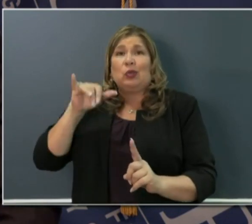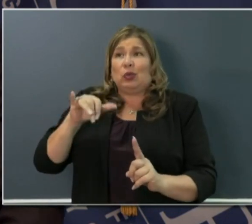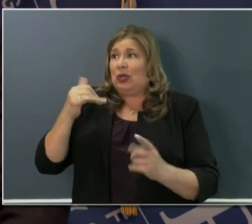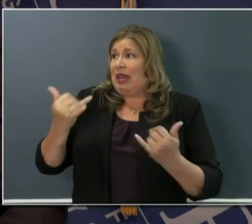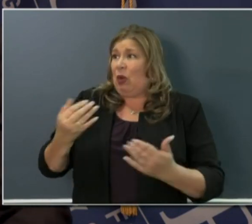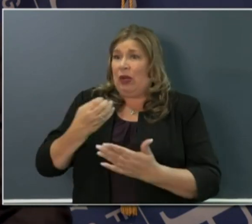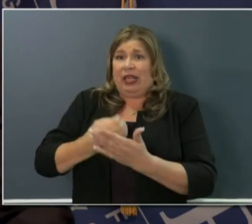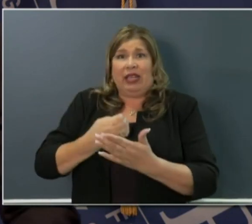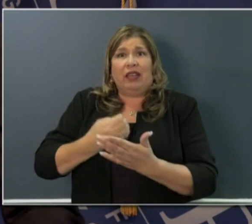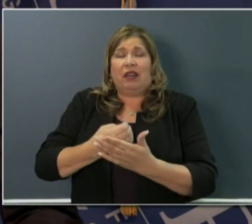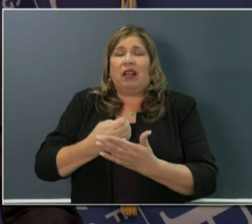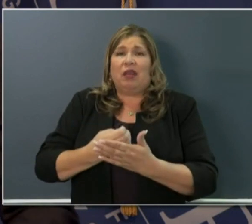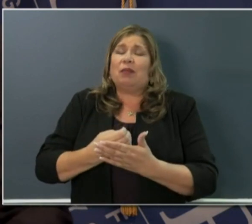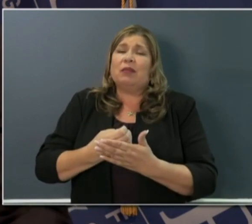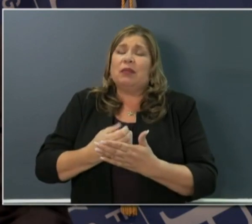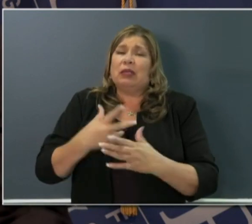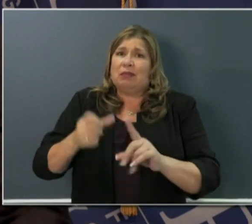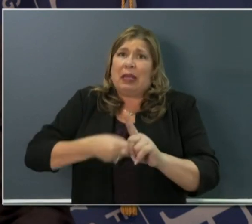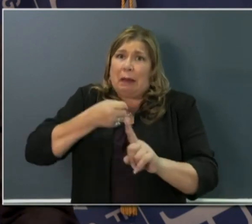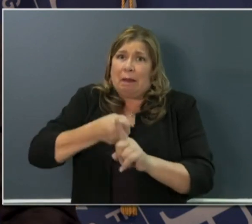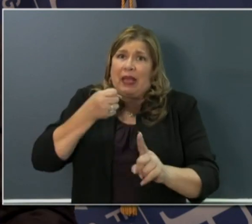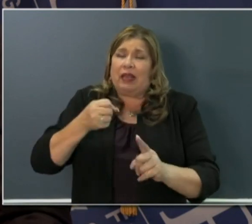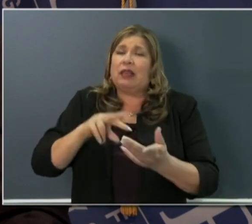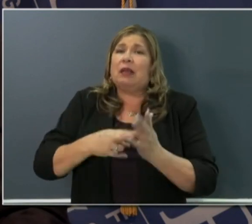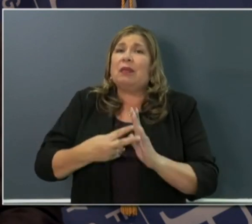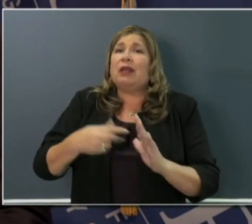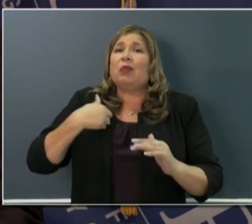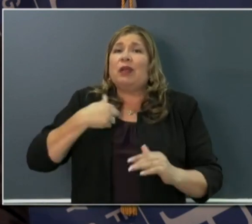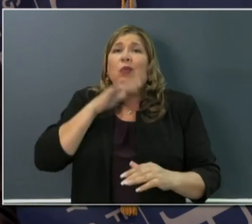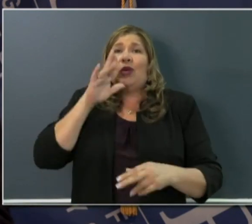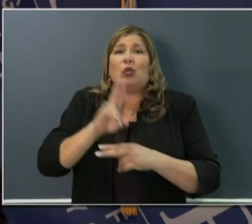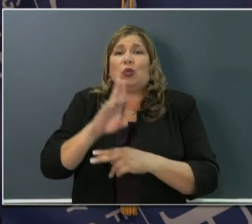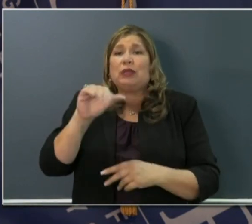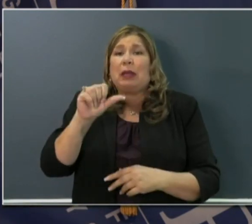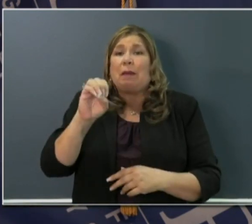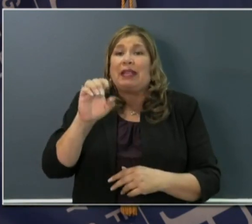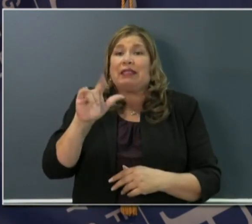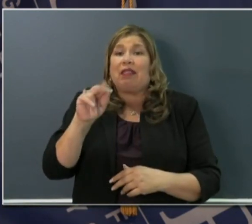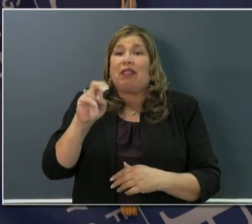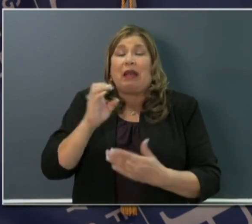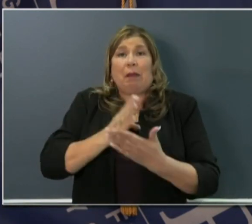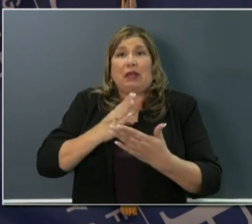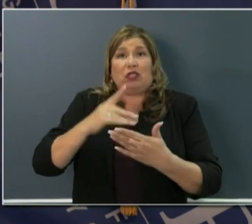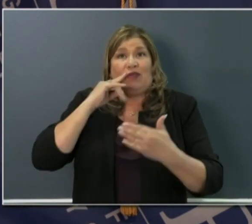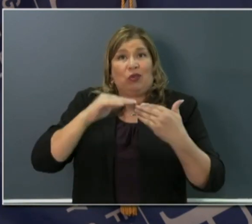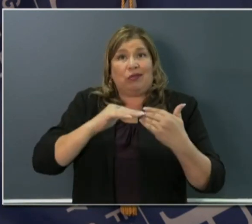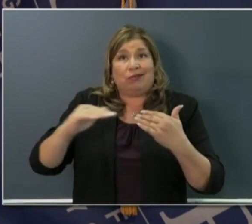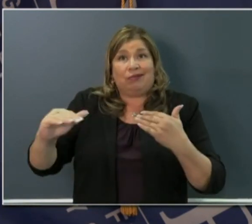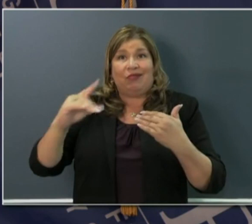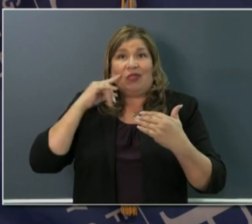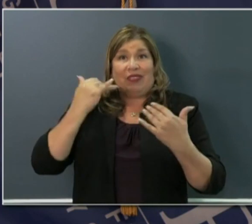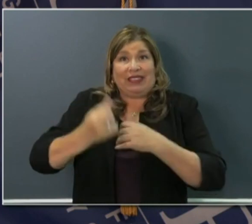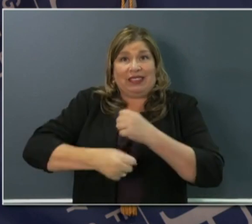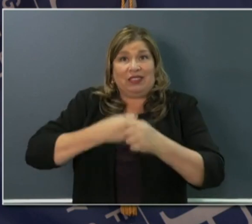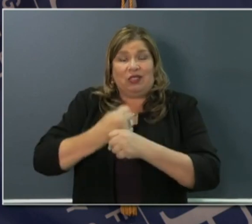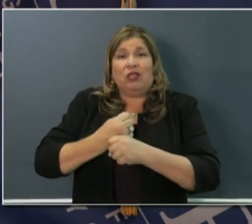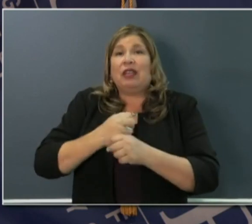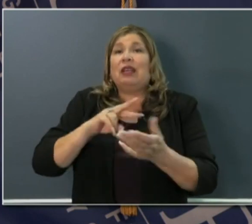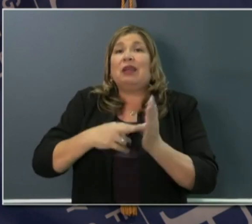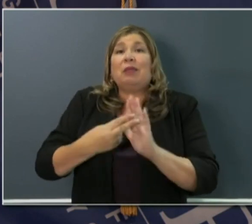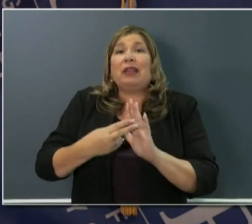a baseline budget into the new year that will impact the budget proposals that